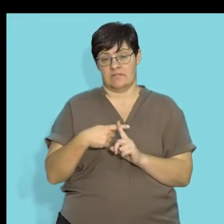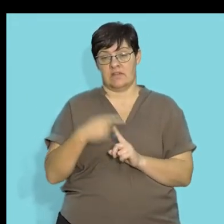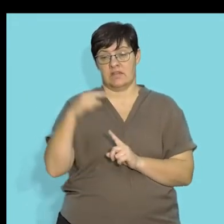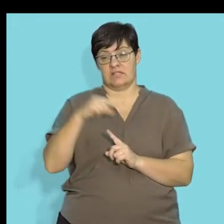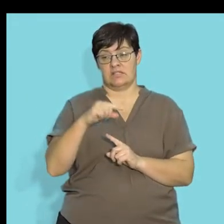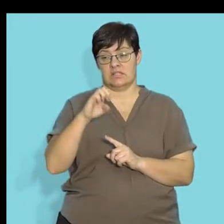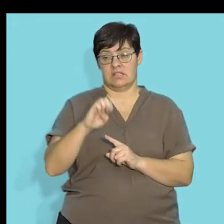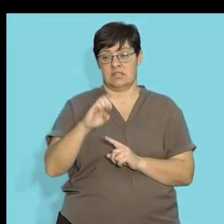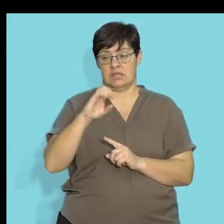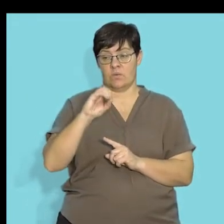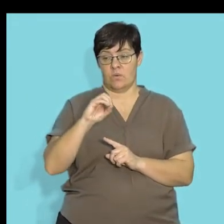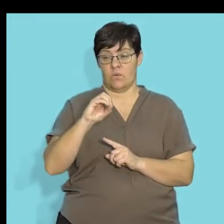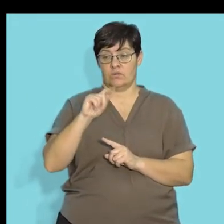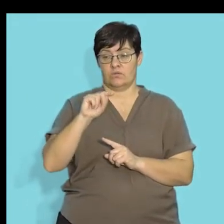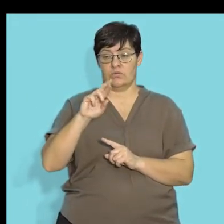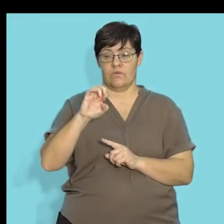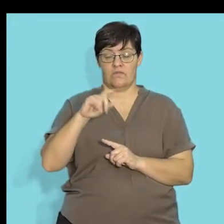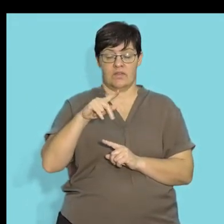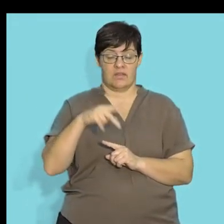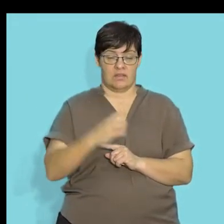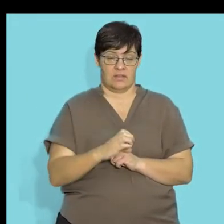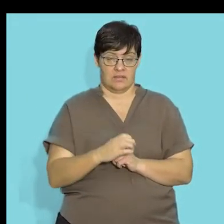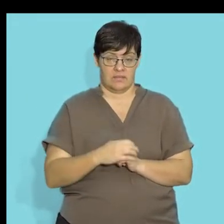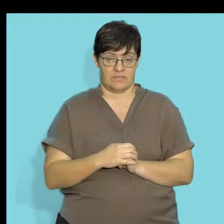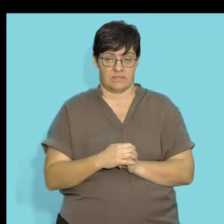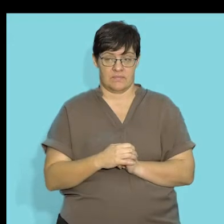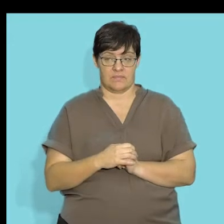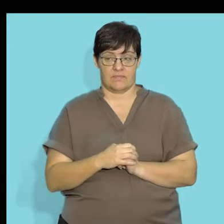positively geotrophic.